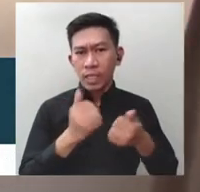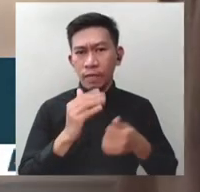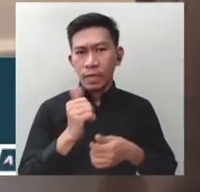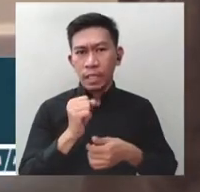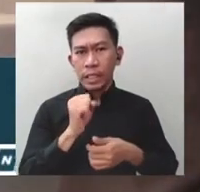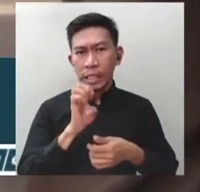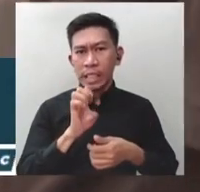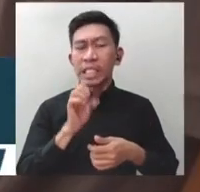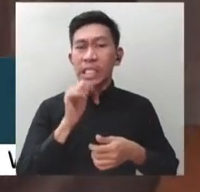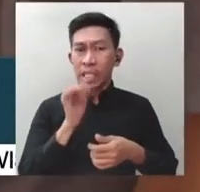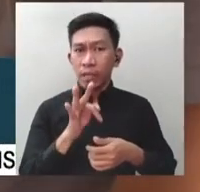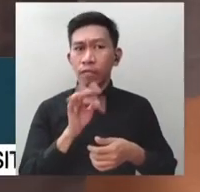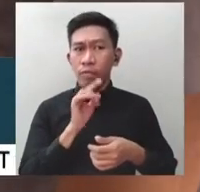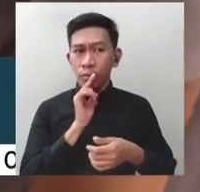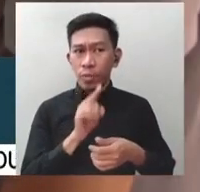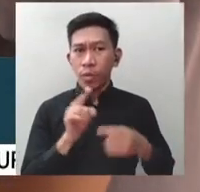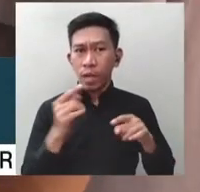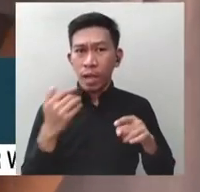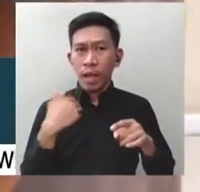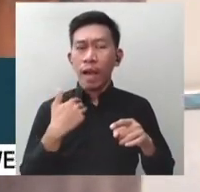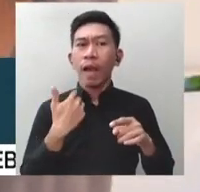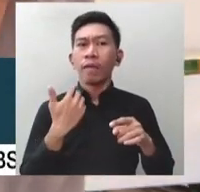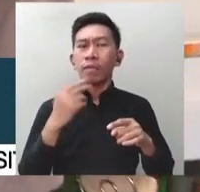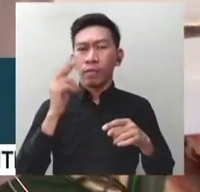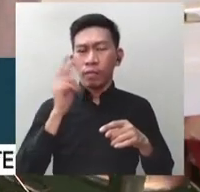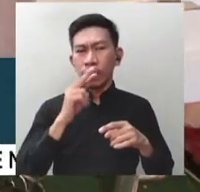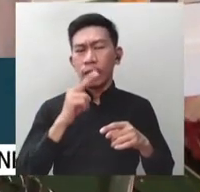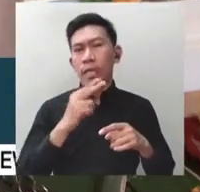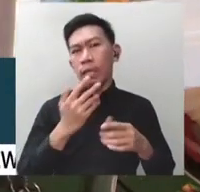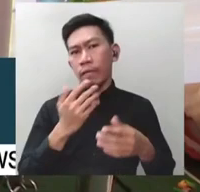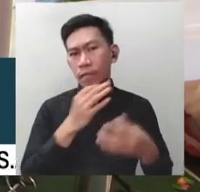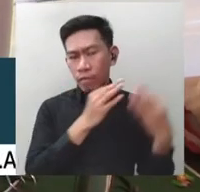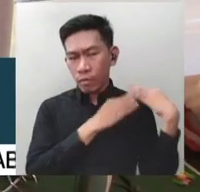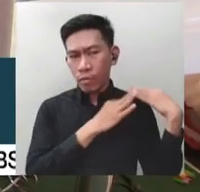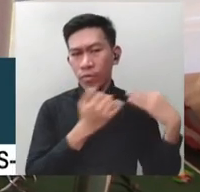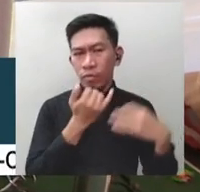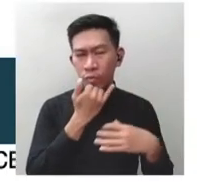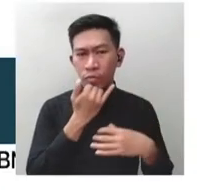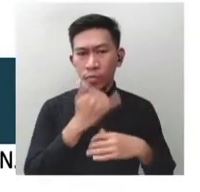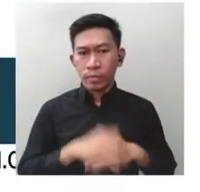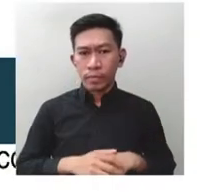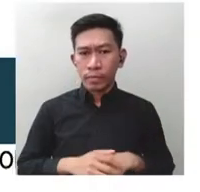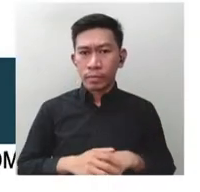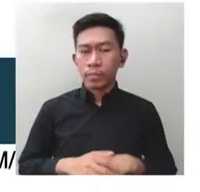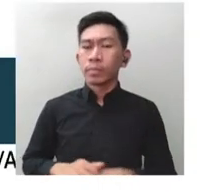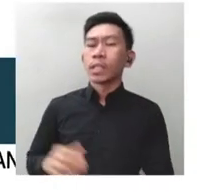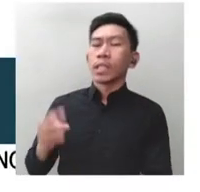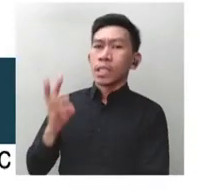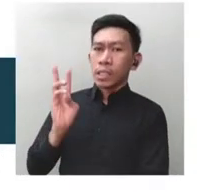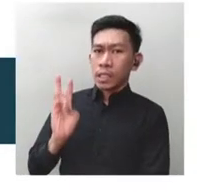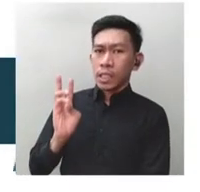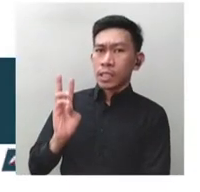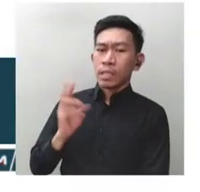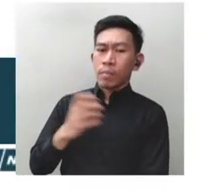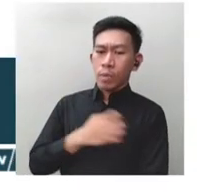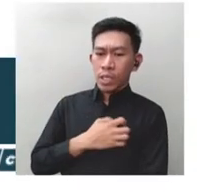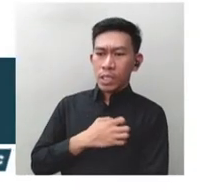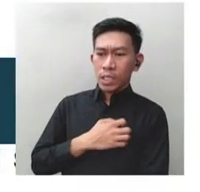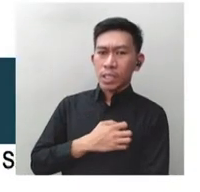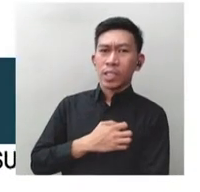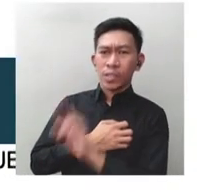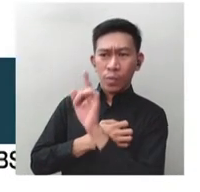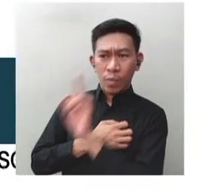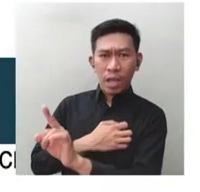indeed failure of supervision on the part of their team leaders. It was six police officers against one 17-year-old